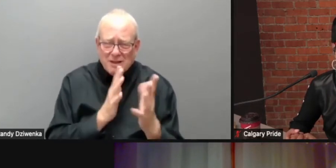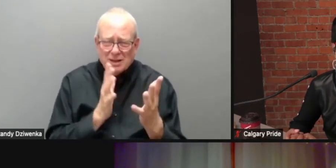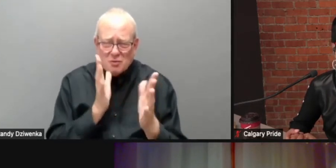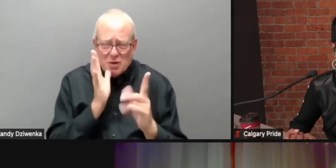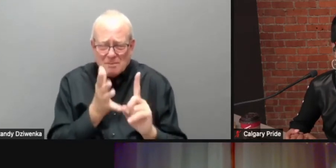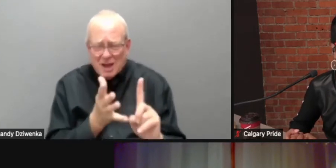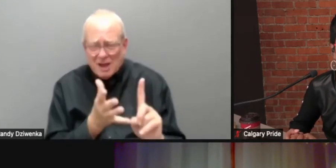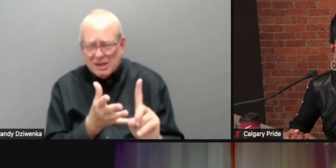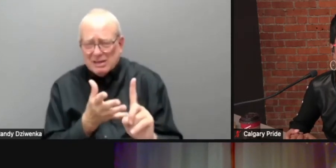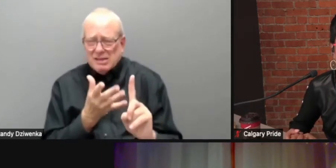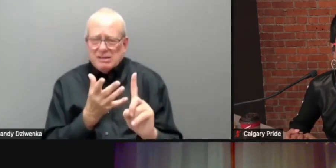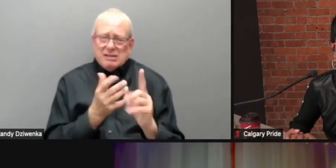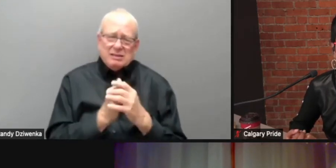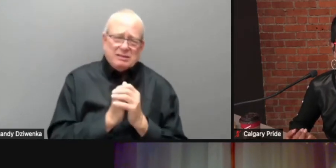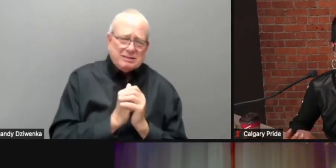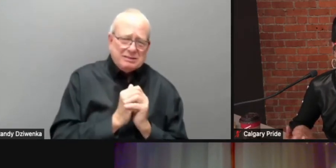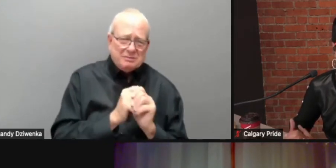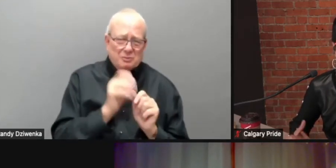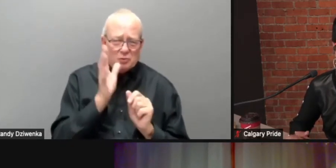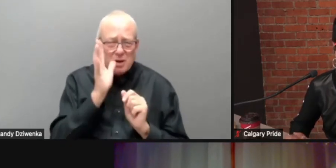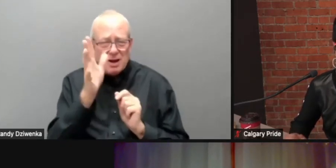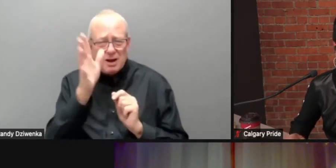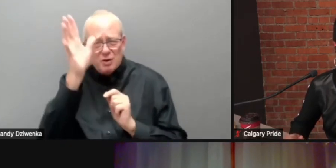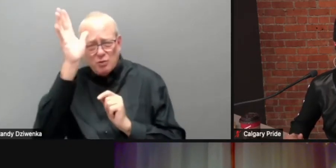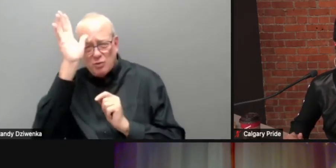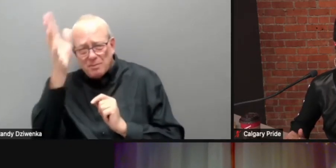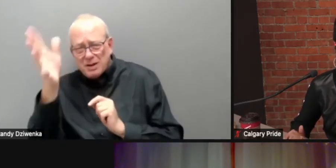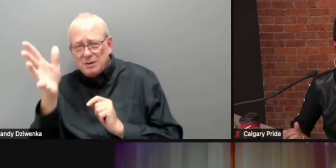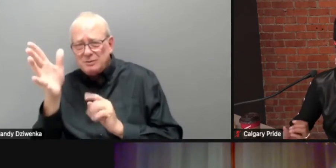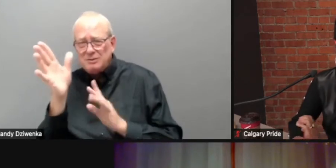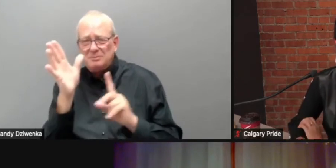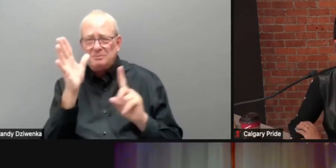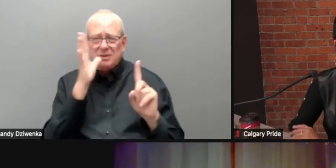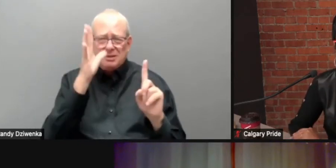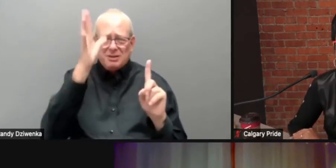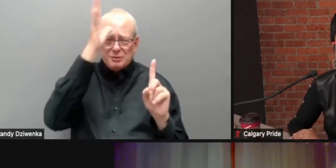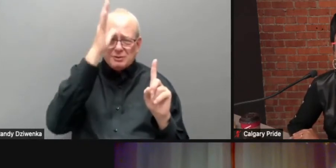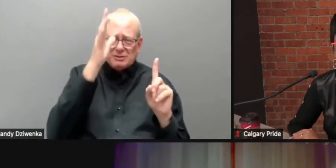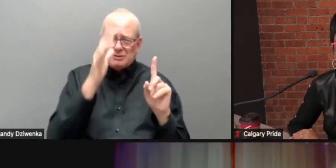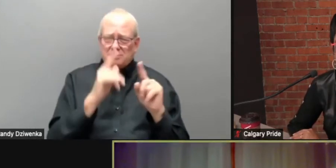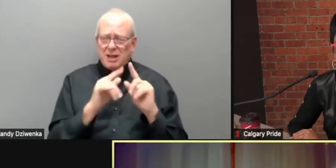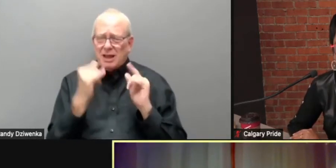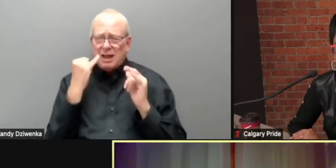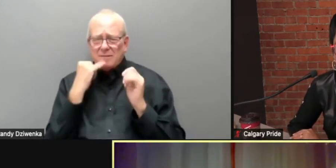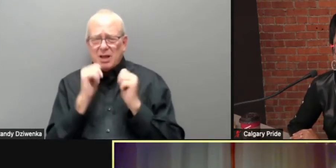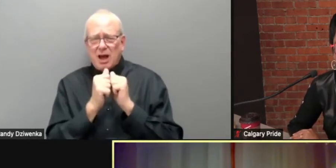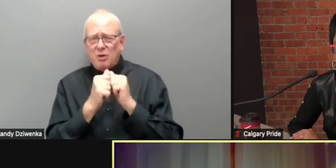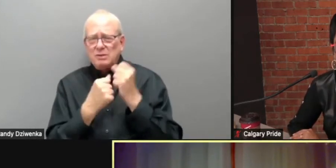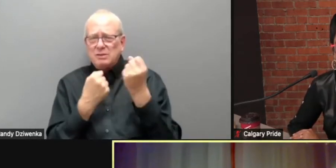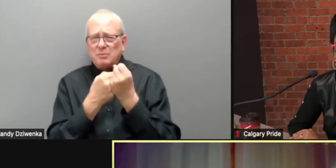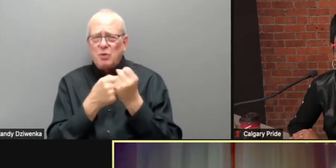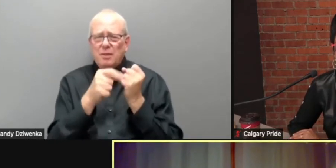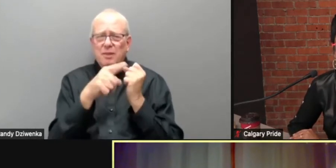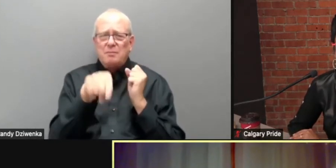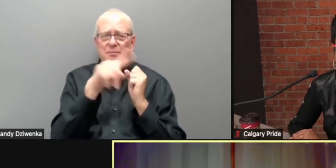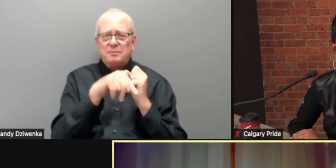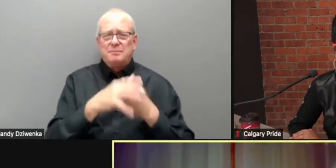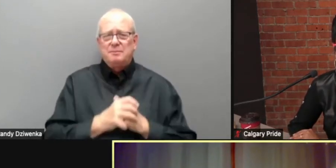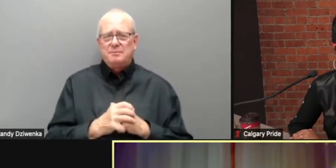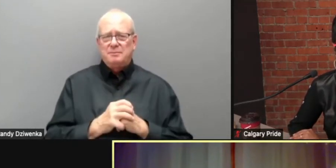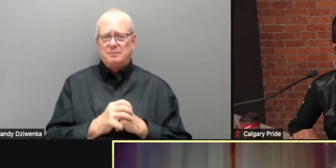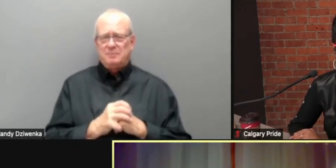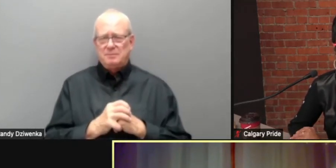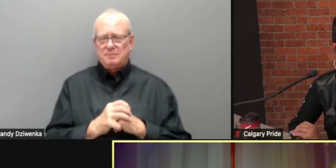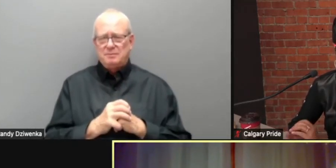help support their child in coming out to elders in their family? It's just a mark of respect and